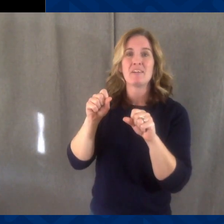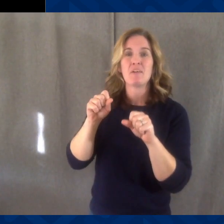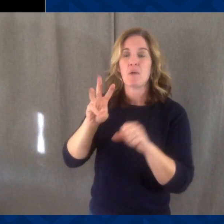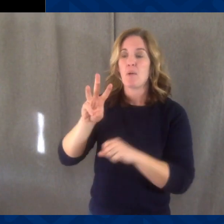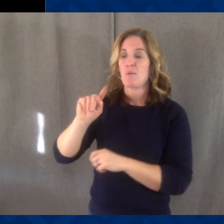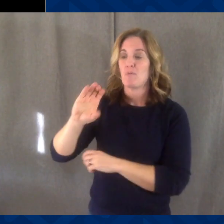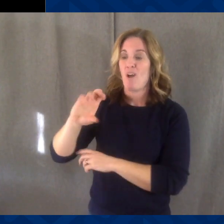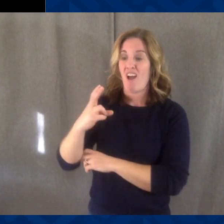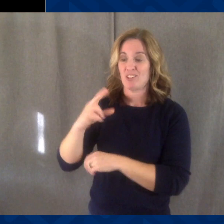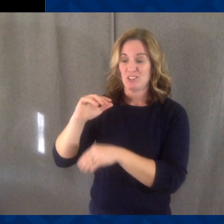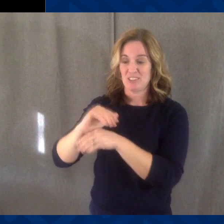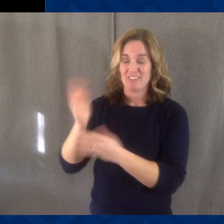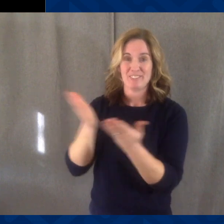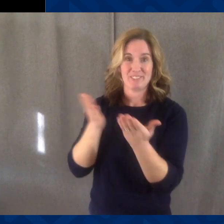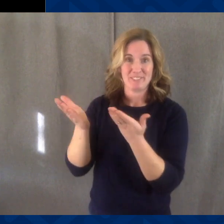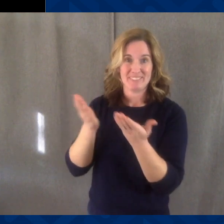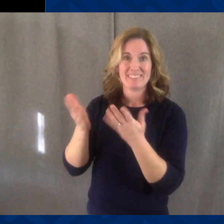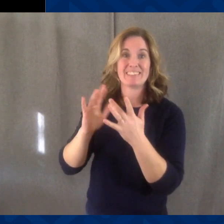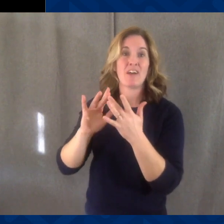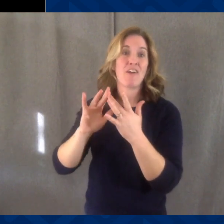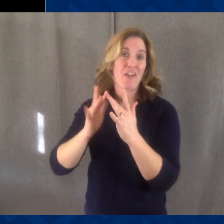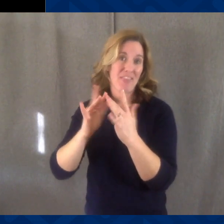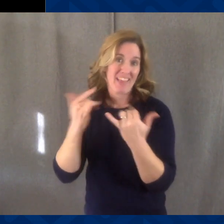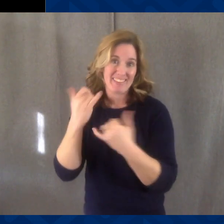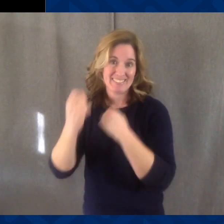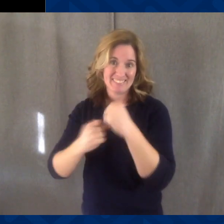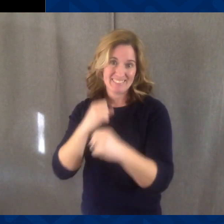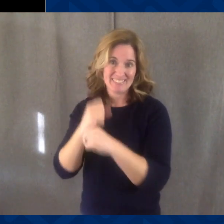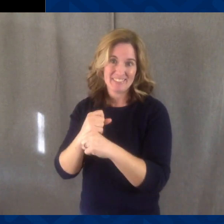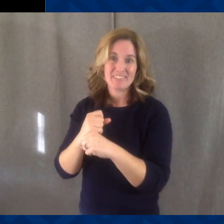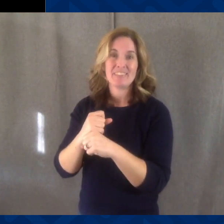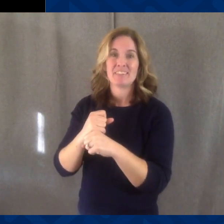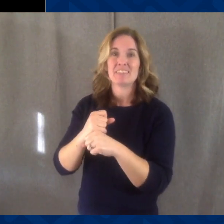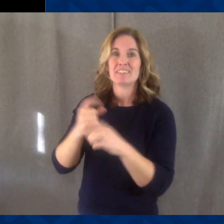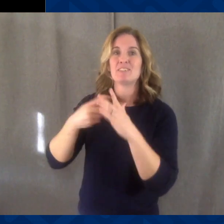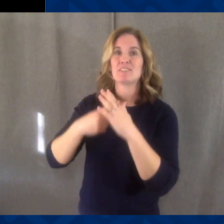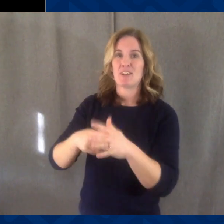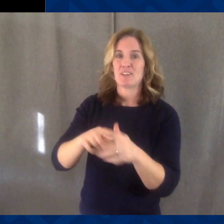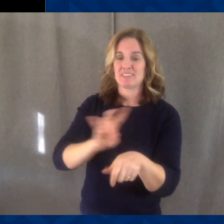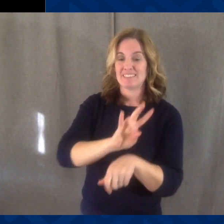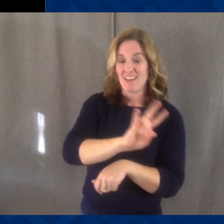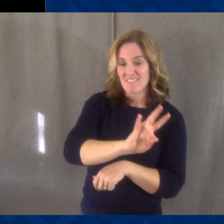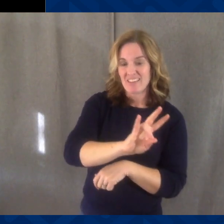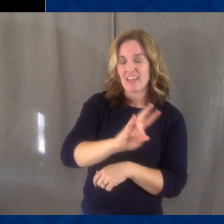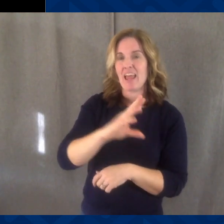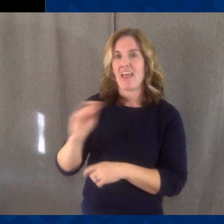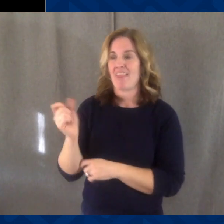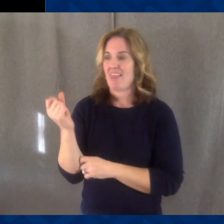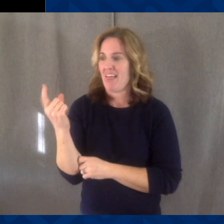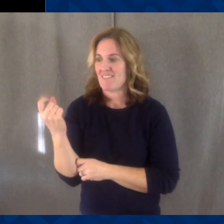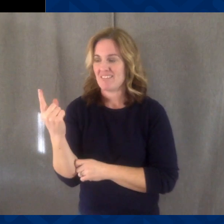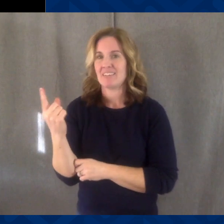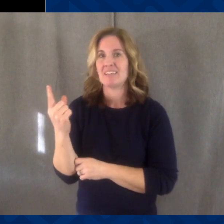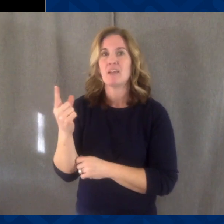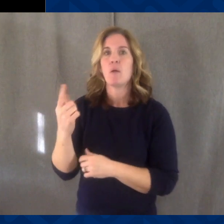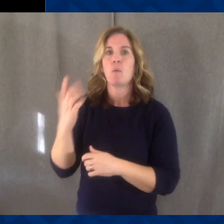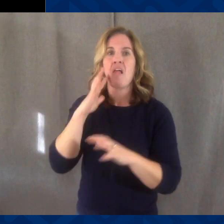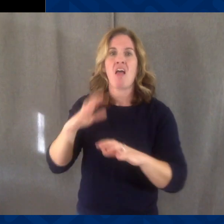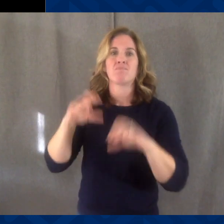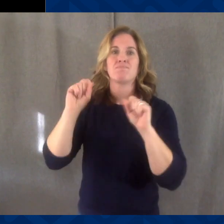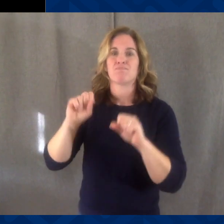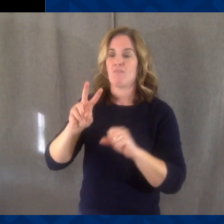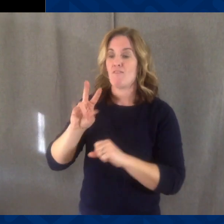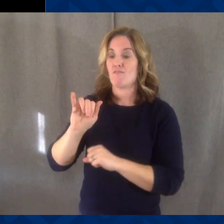Night service. It's going to be online this year. It's going to be at 7 p.m. and 11 p.m. featuring a virtual choir and